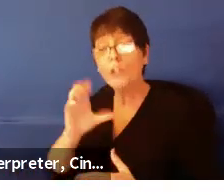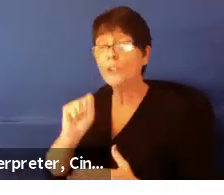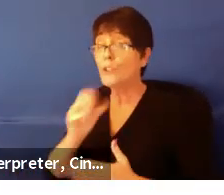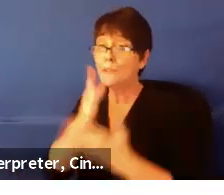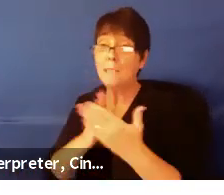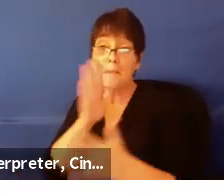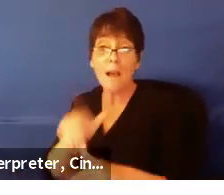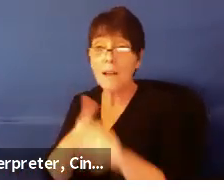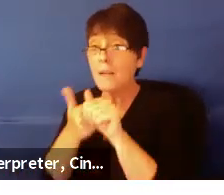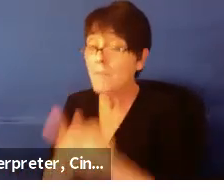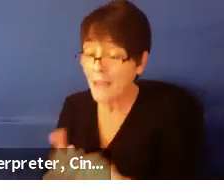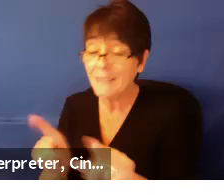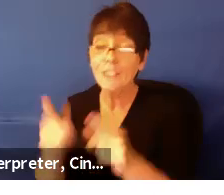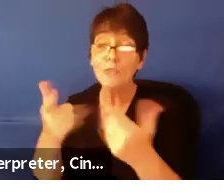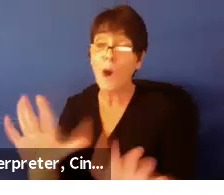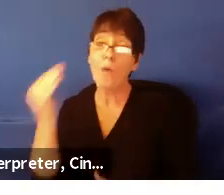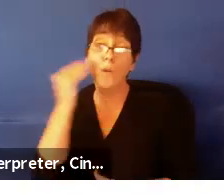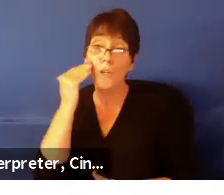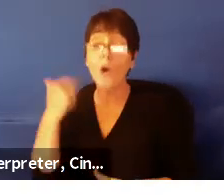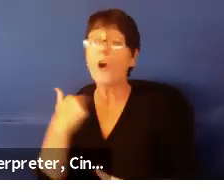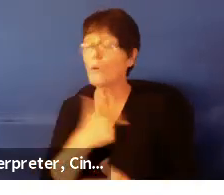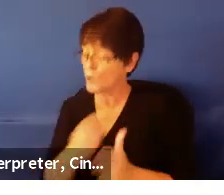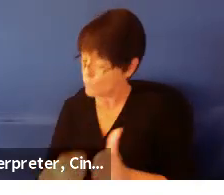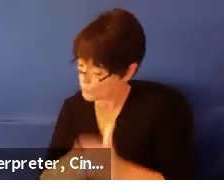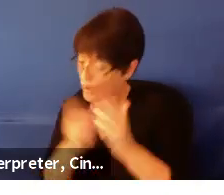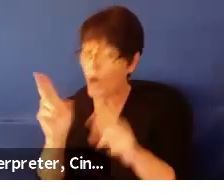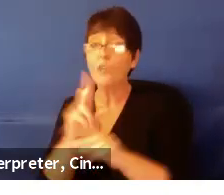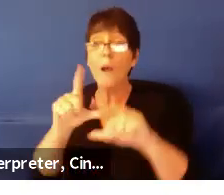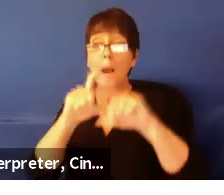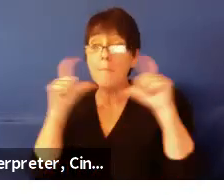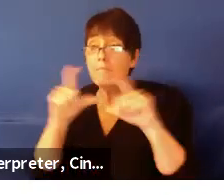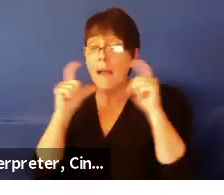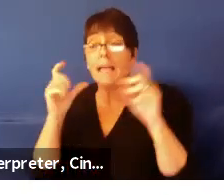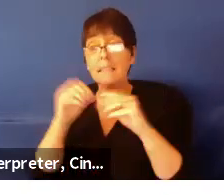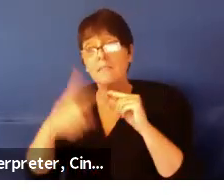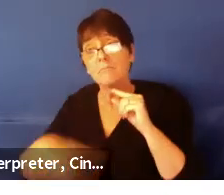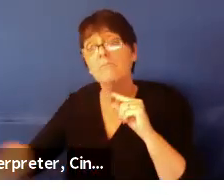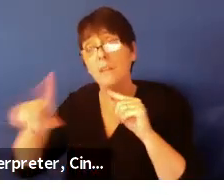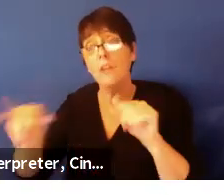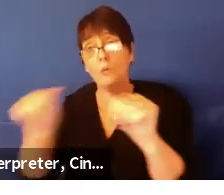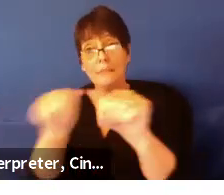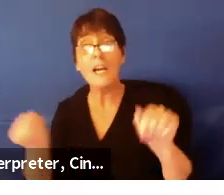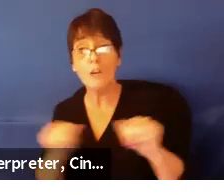non-compliance, as we know. We require masks be worn in common areas of